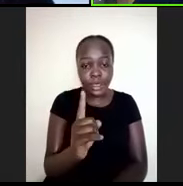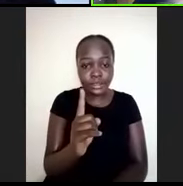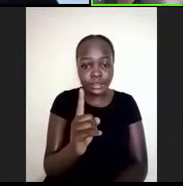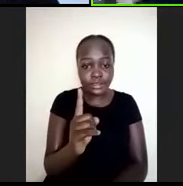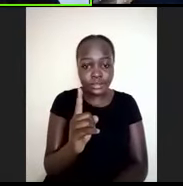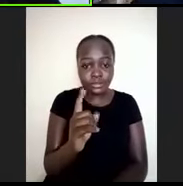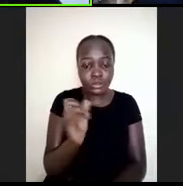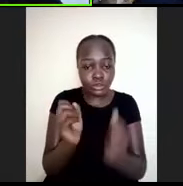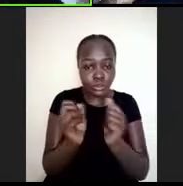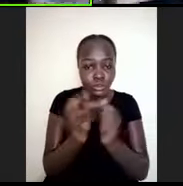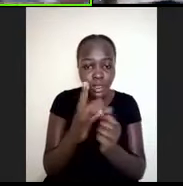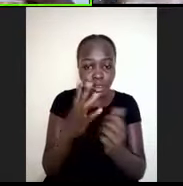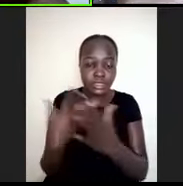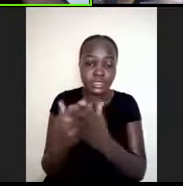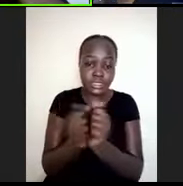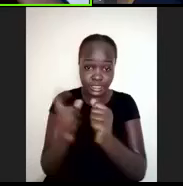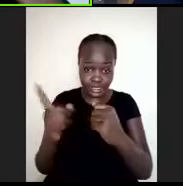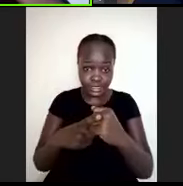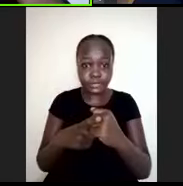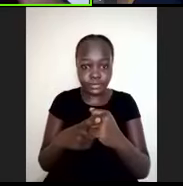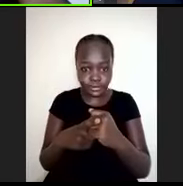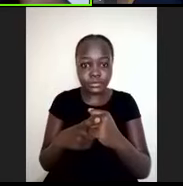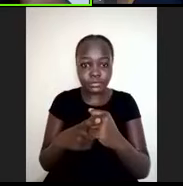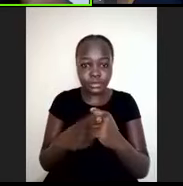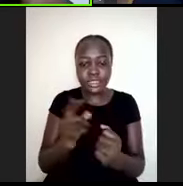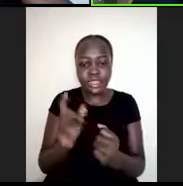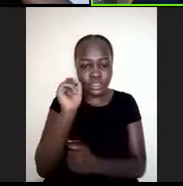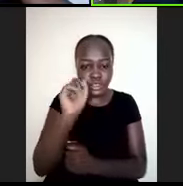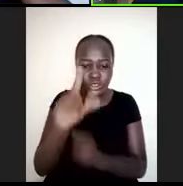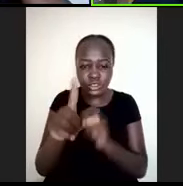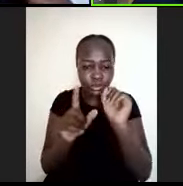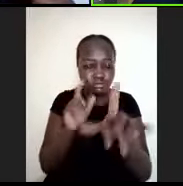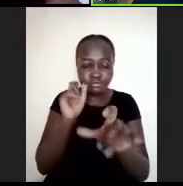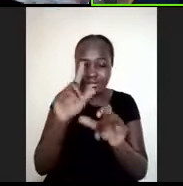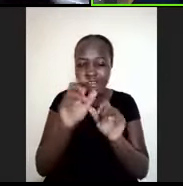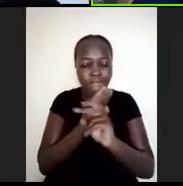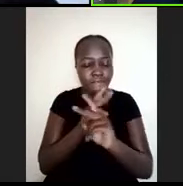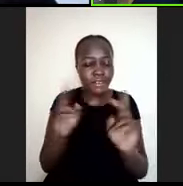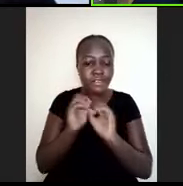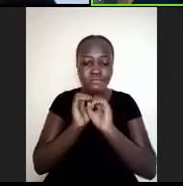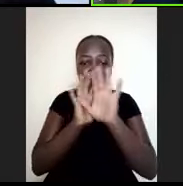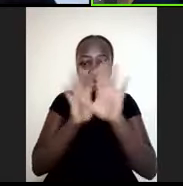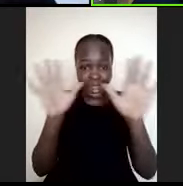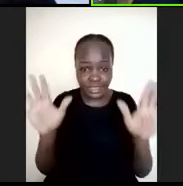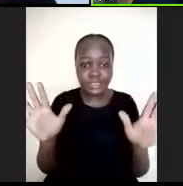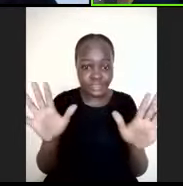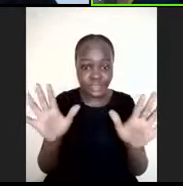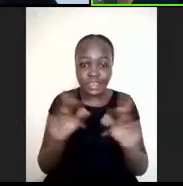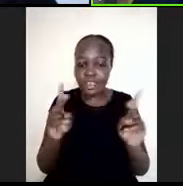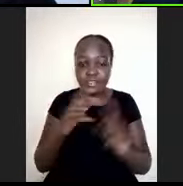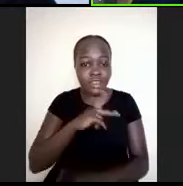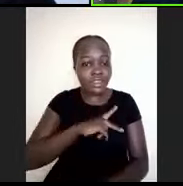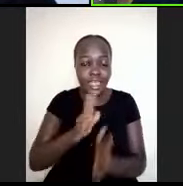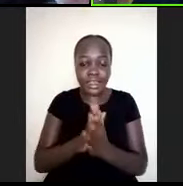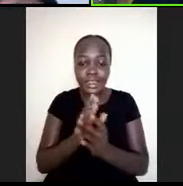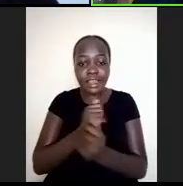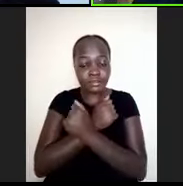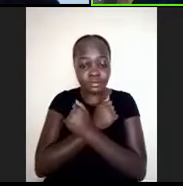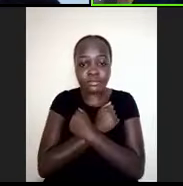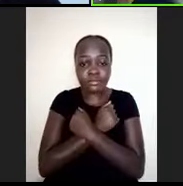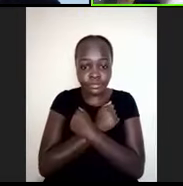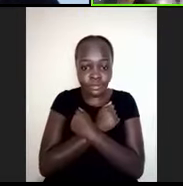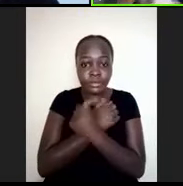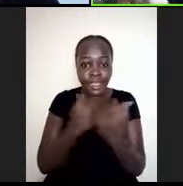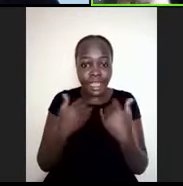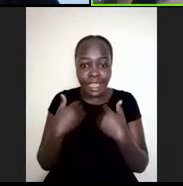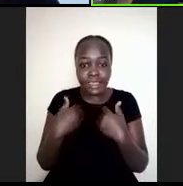1:12-16. They were saying, shines, he's so brilliant, and he's so kind and loving, and he has marks